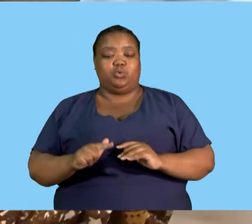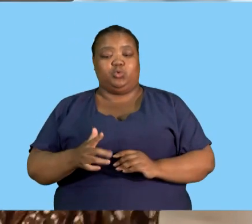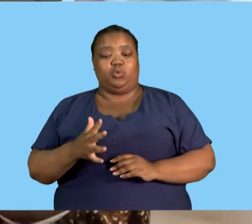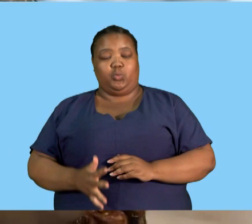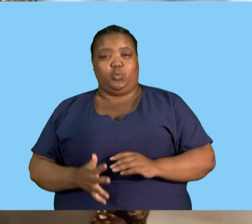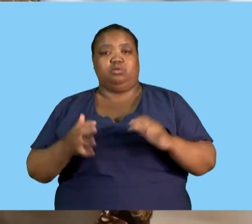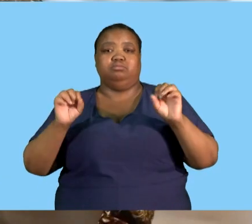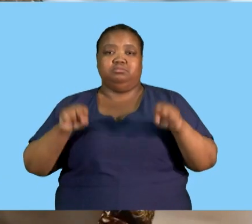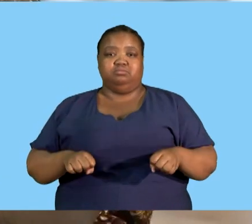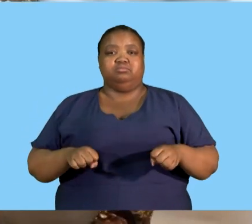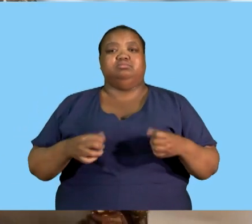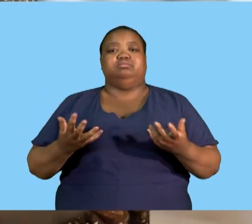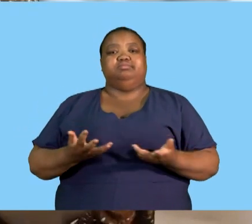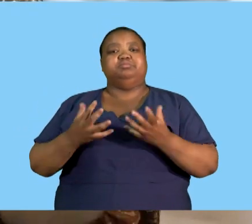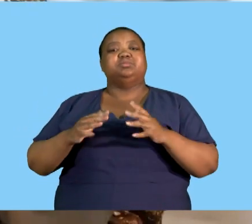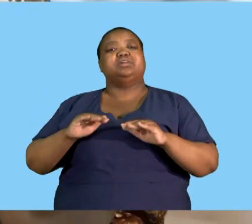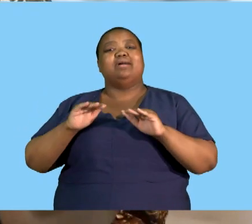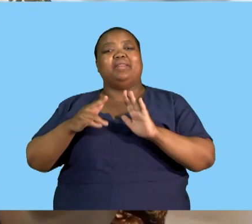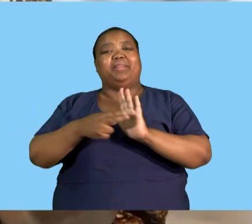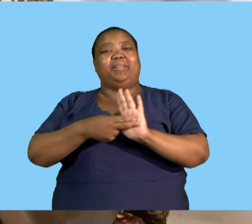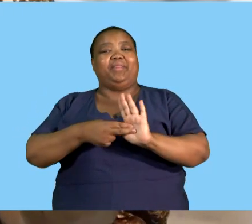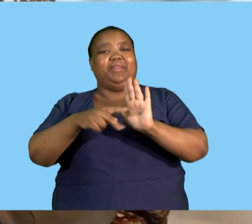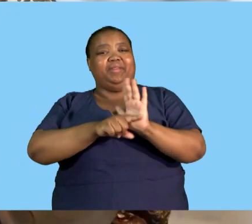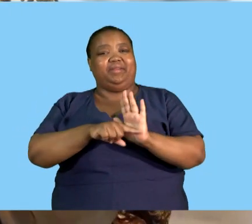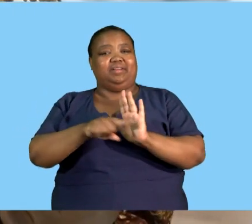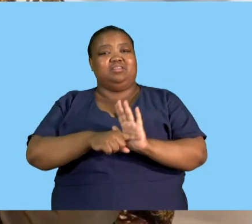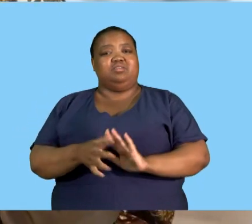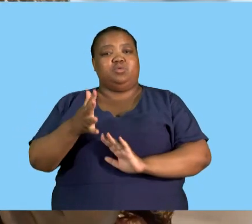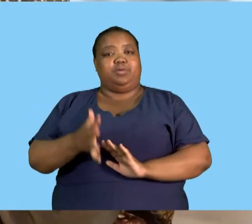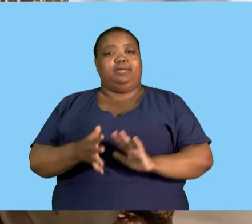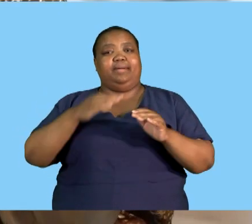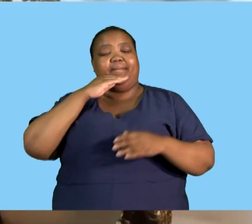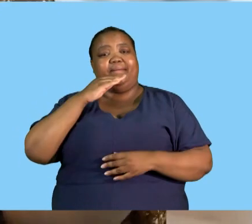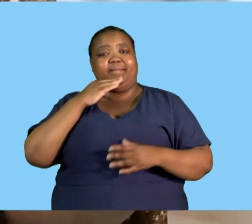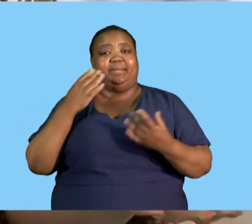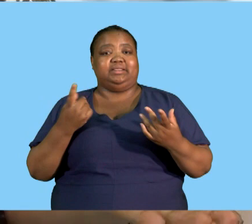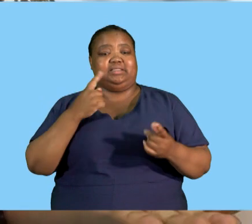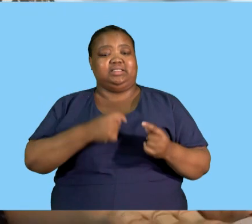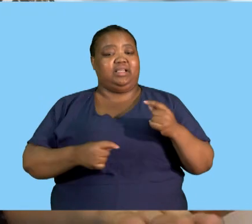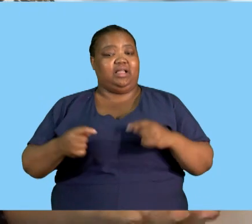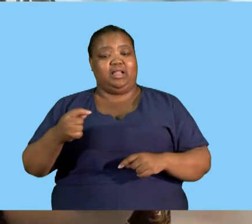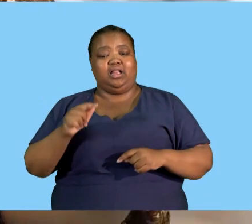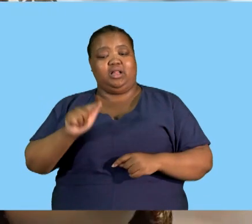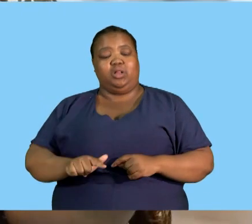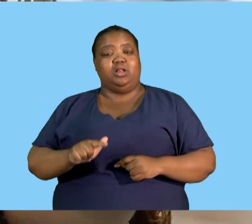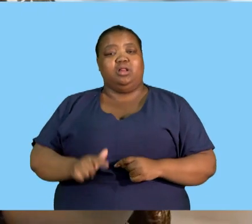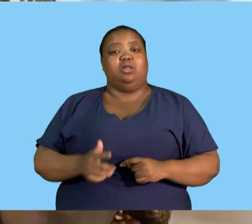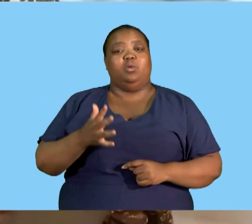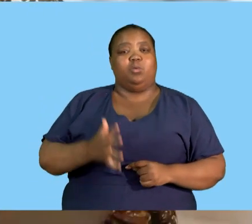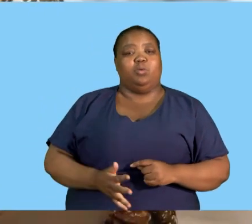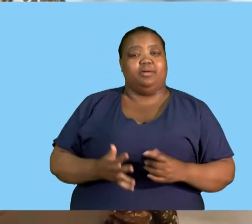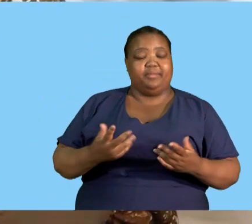case, bad publicity, which eventually will lead to a bad publicity means what? We're going to lose on what? On sales, maybe not